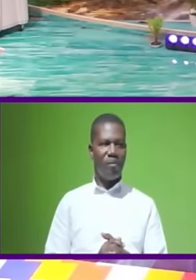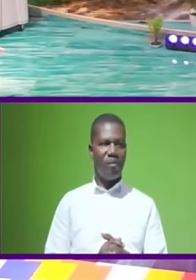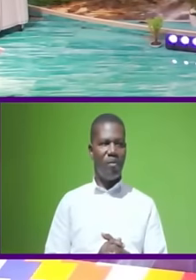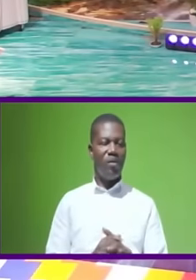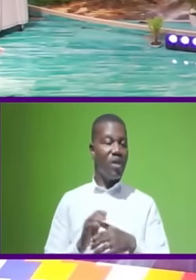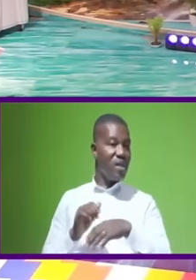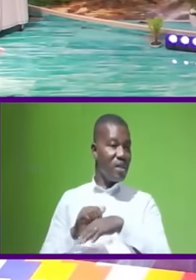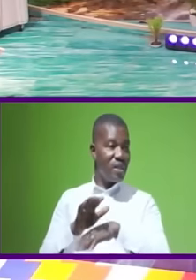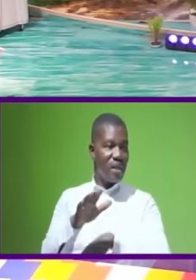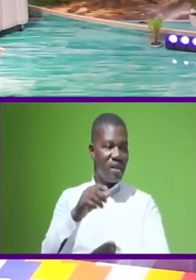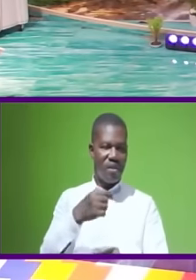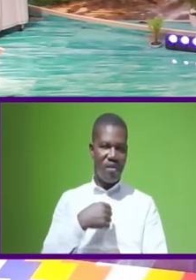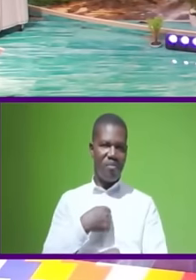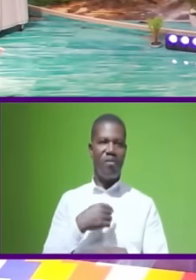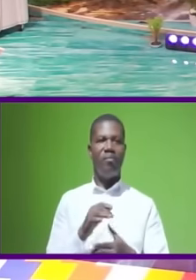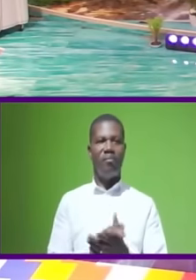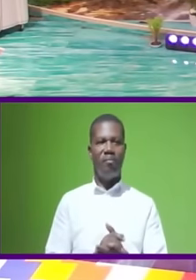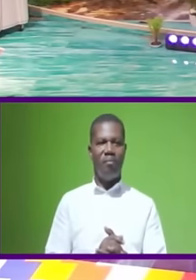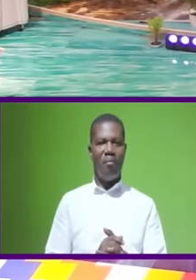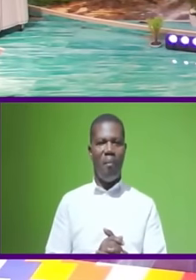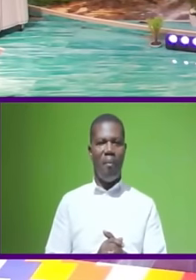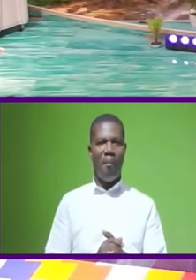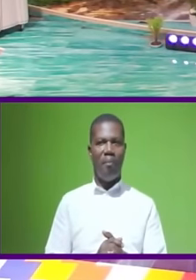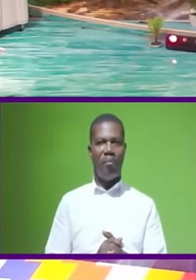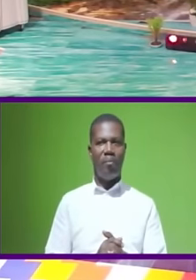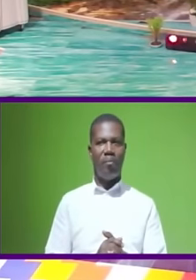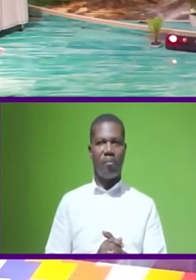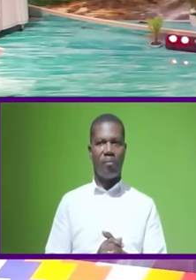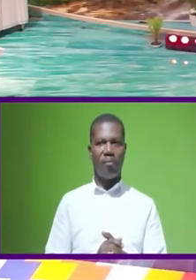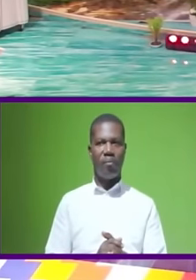Hallelujah. For the Lord has sent